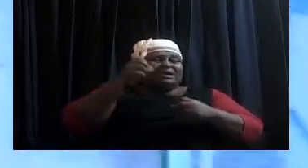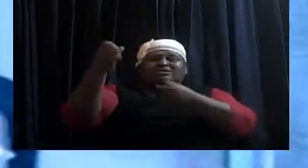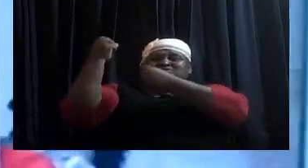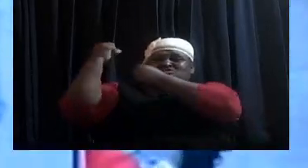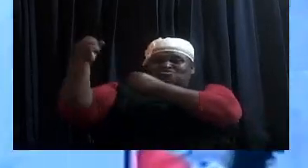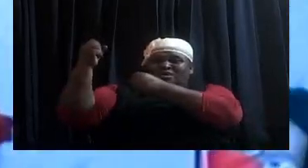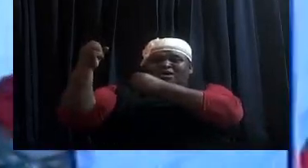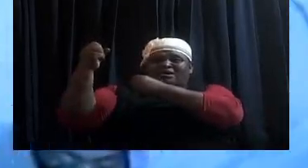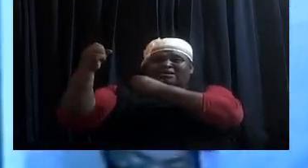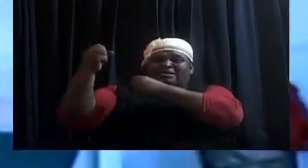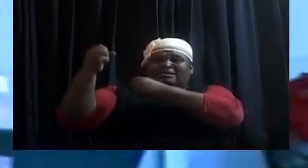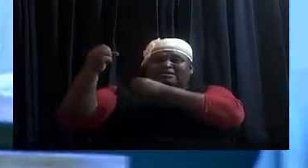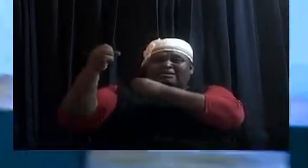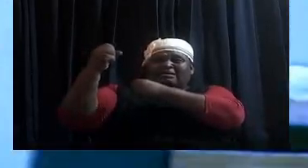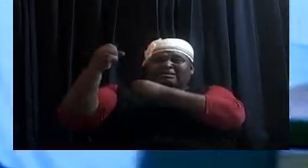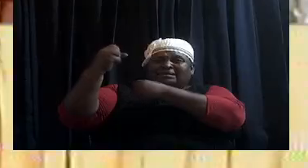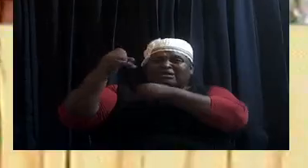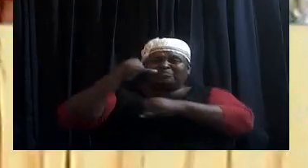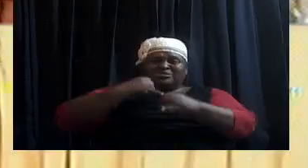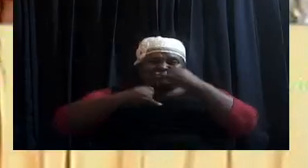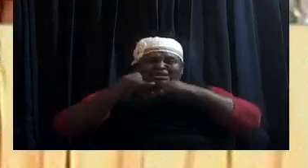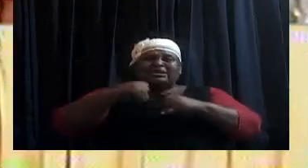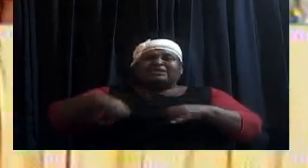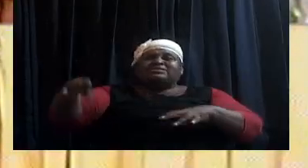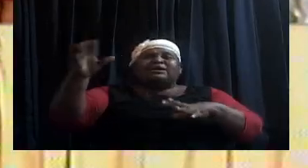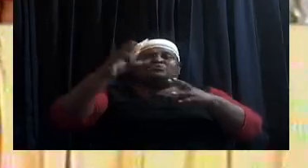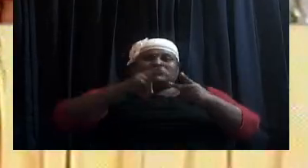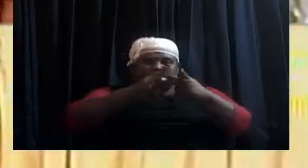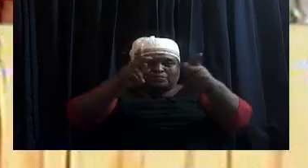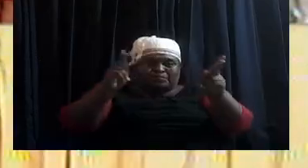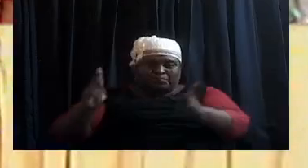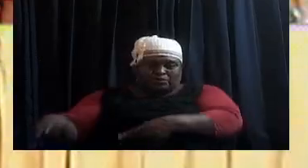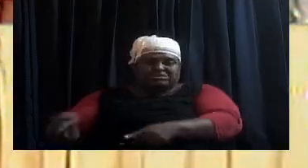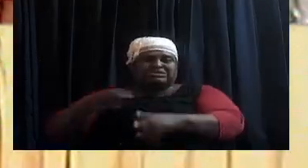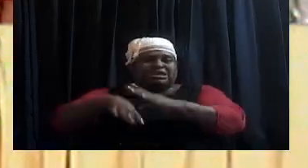impression, amen, that was placed on my heart